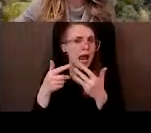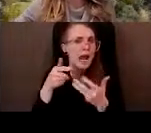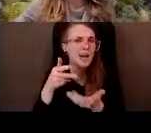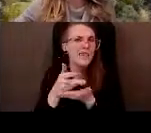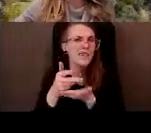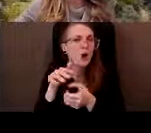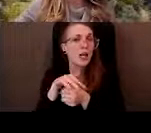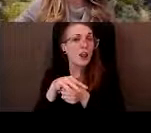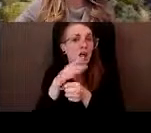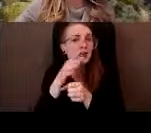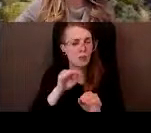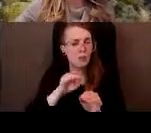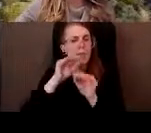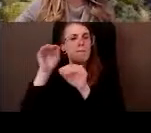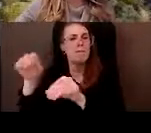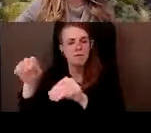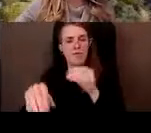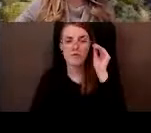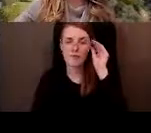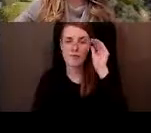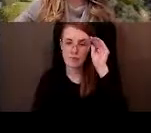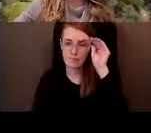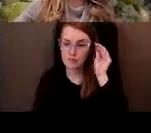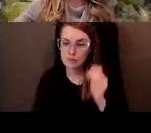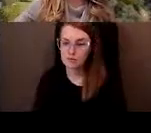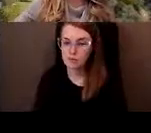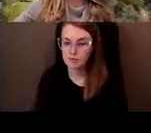those for more of a park use.